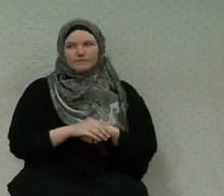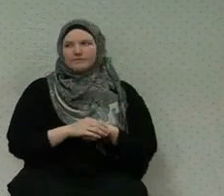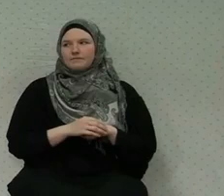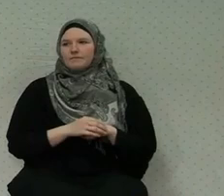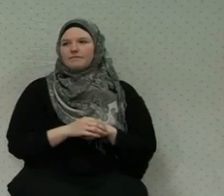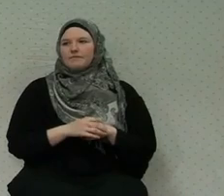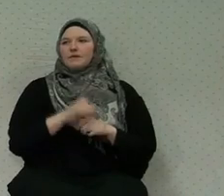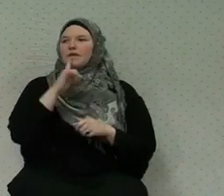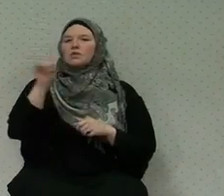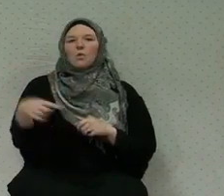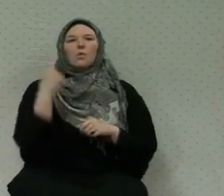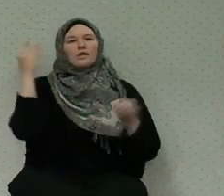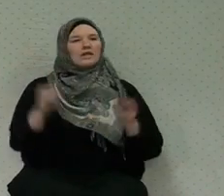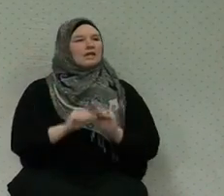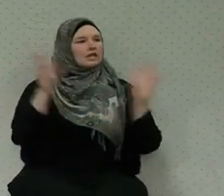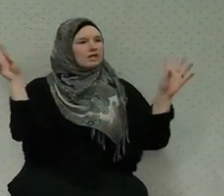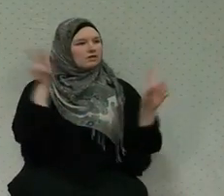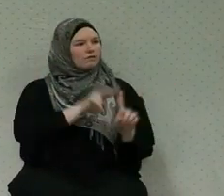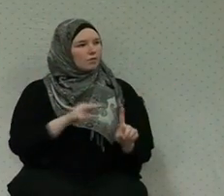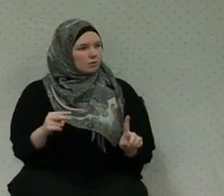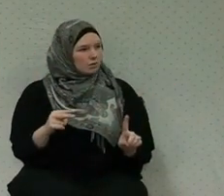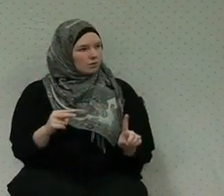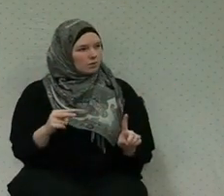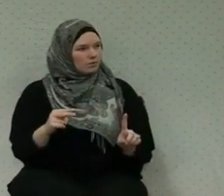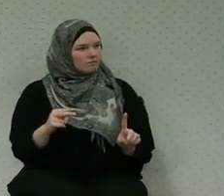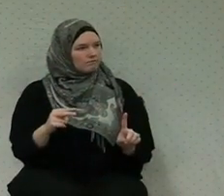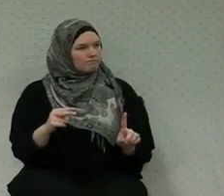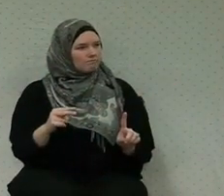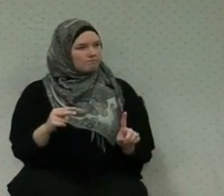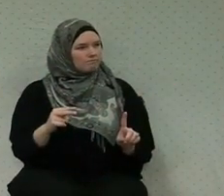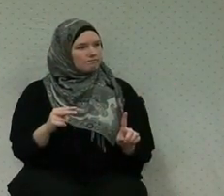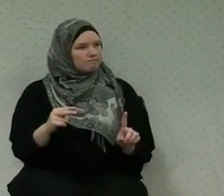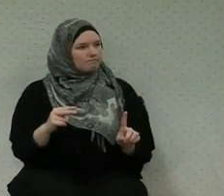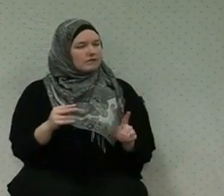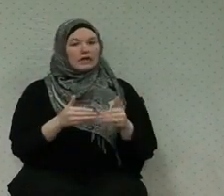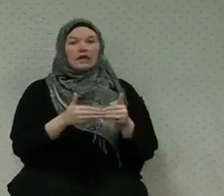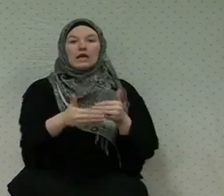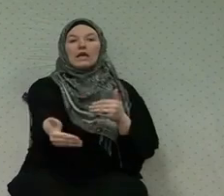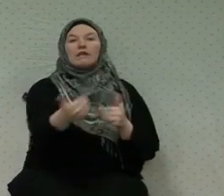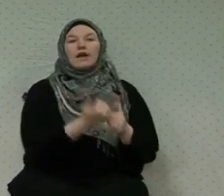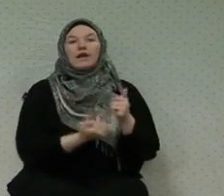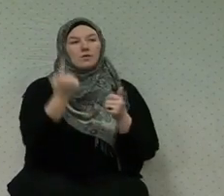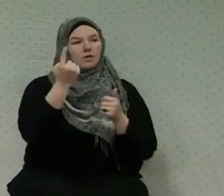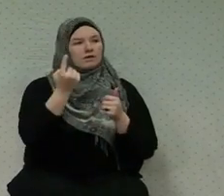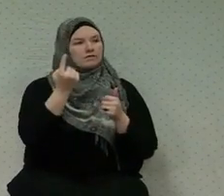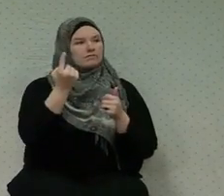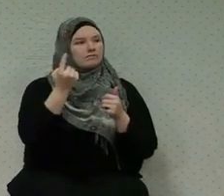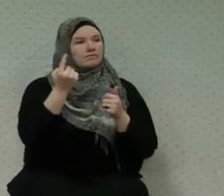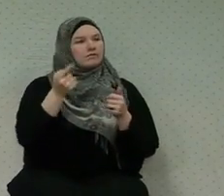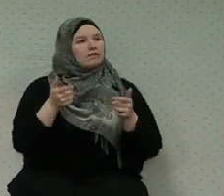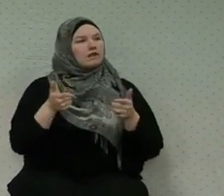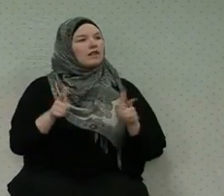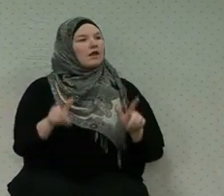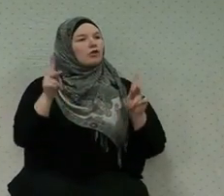it is only the clear view ahead of anyone that allows them to